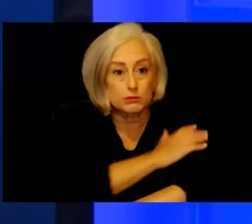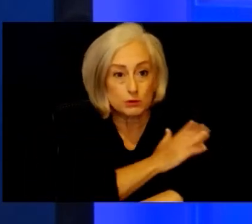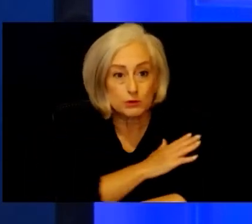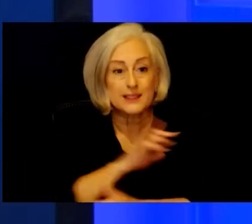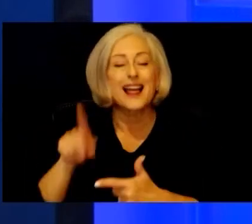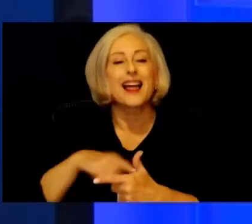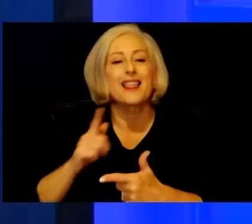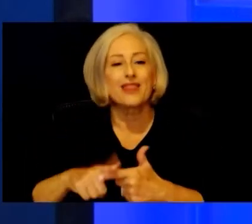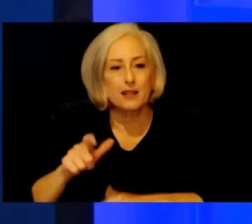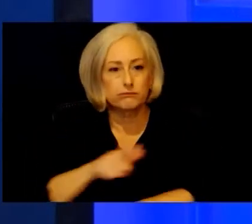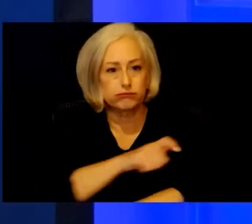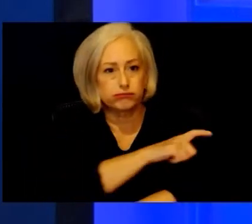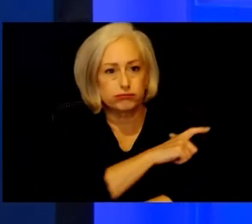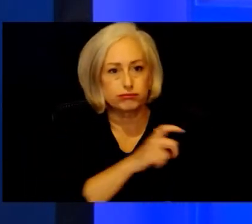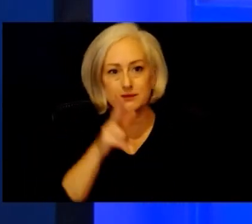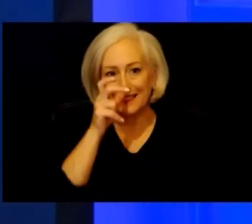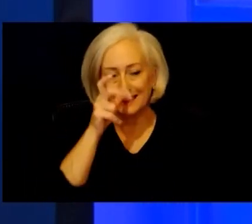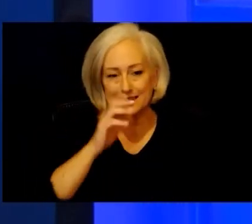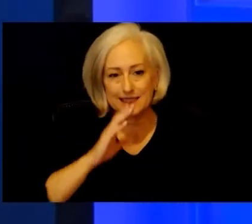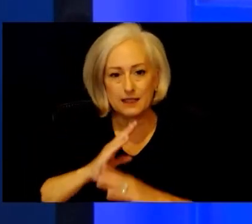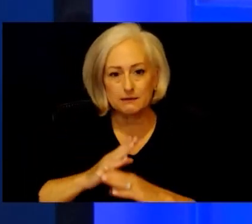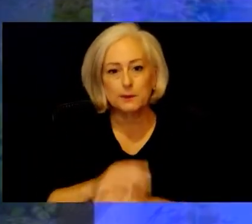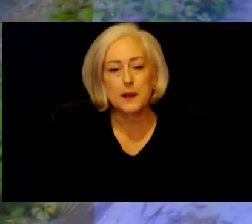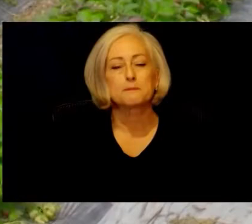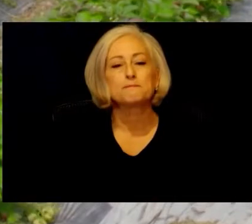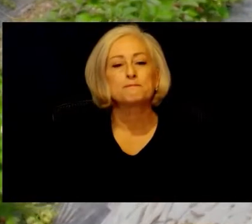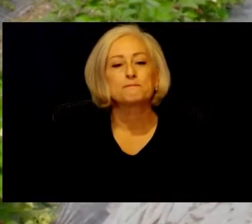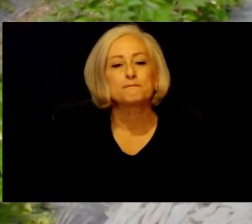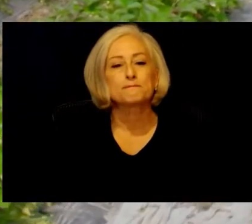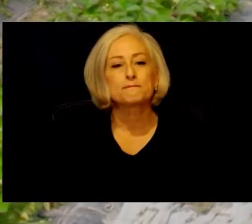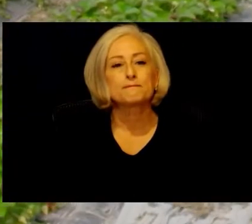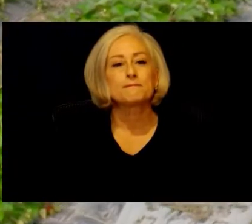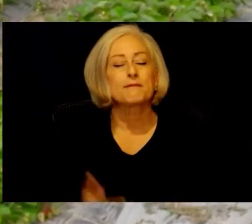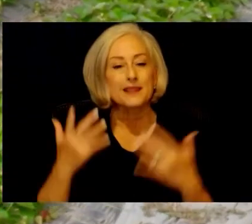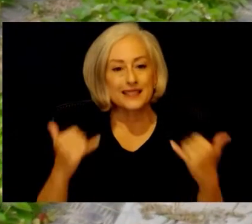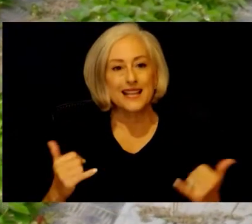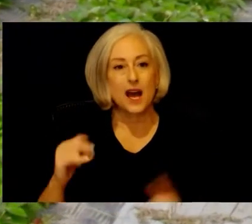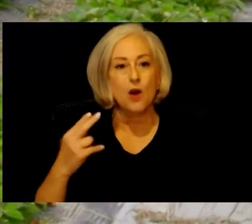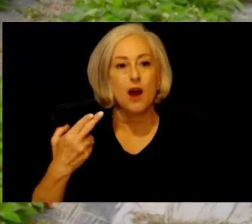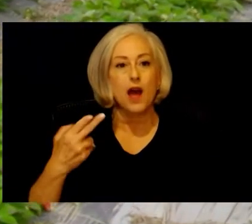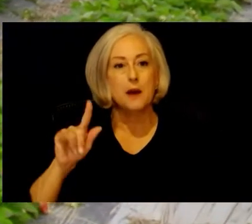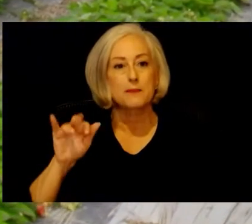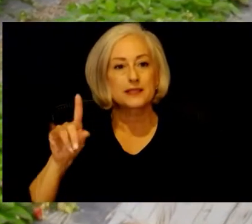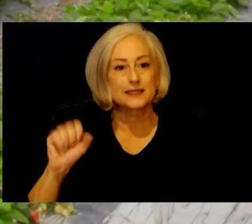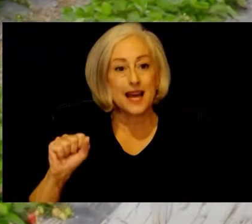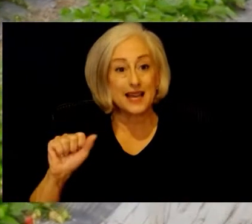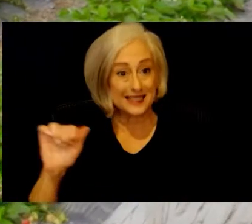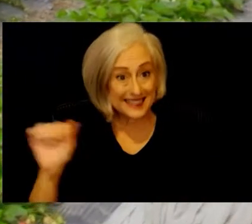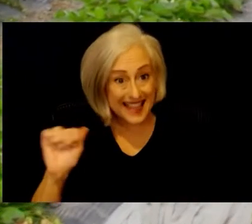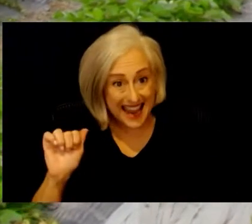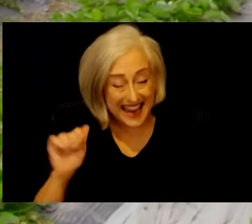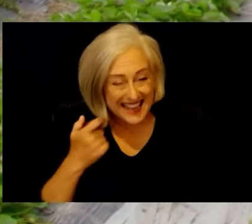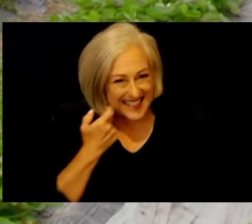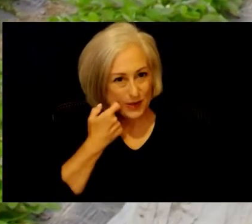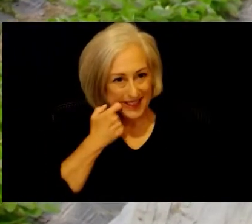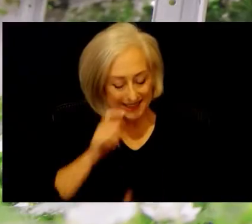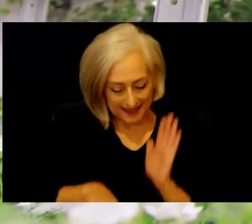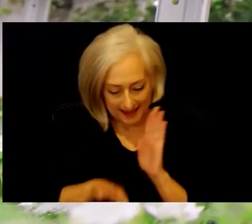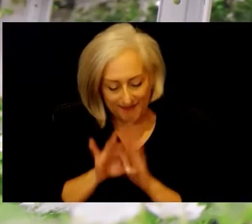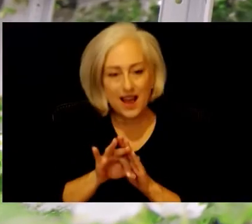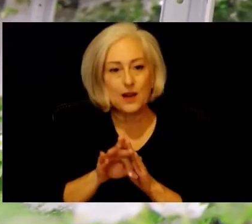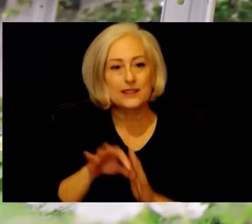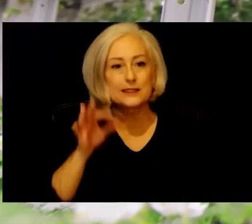And now, shifting a little bit, there was a recent outbreak of hepatitis A discovered in strawberries. In fact, these strawberries